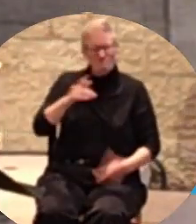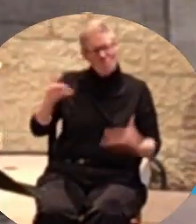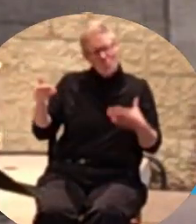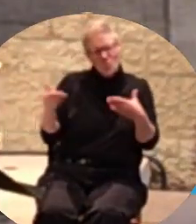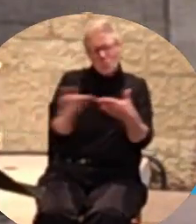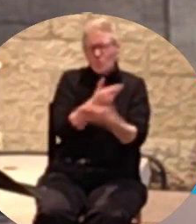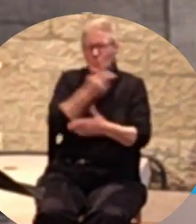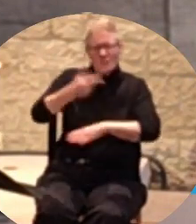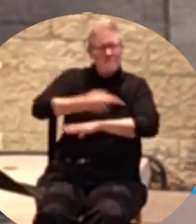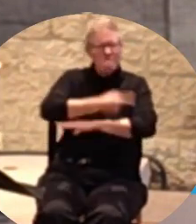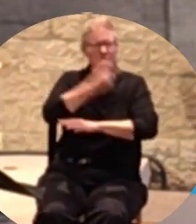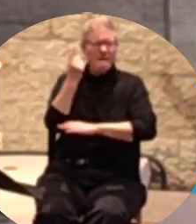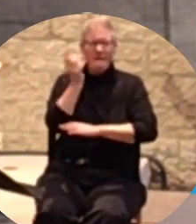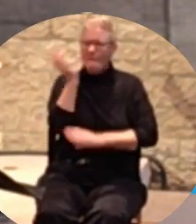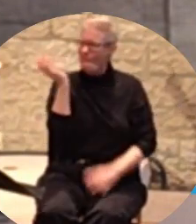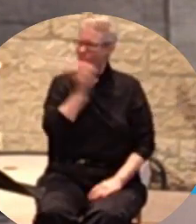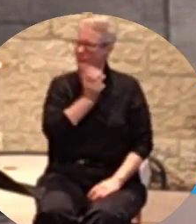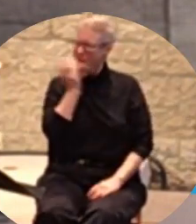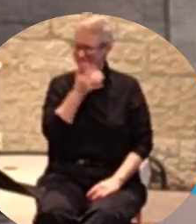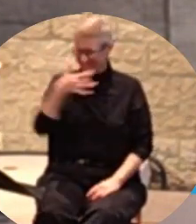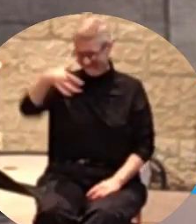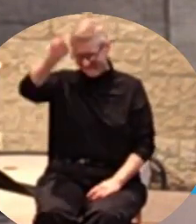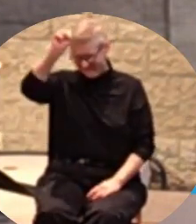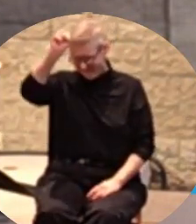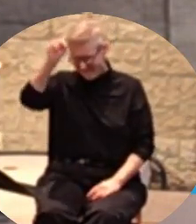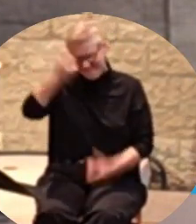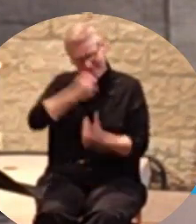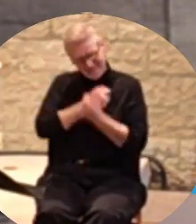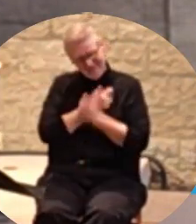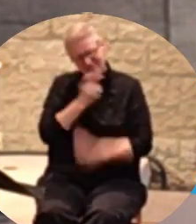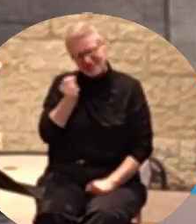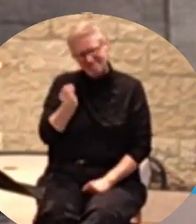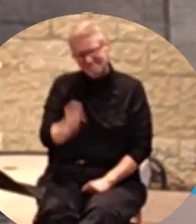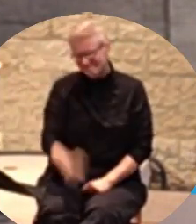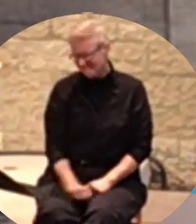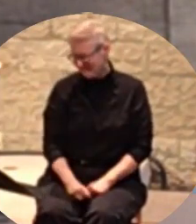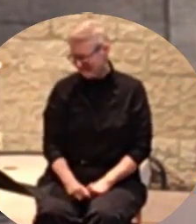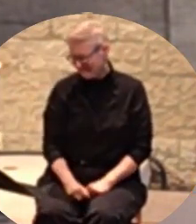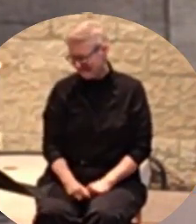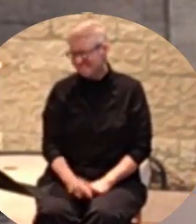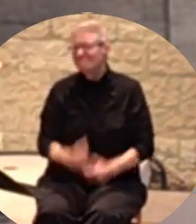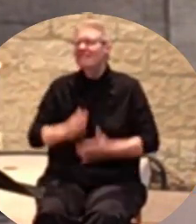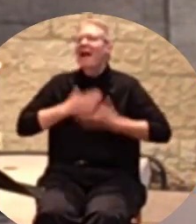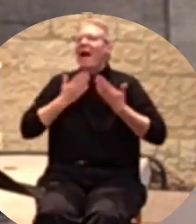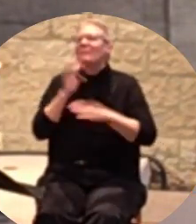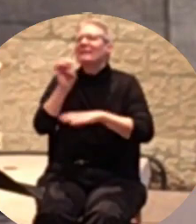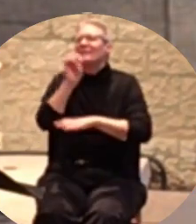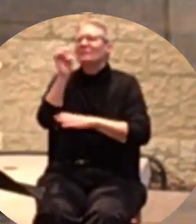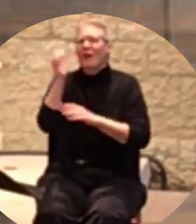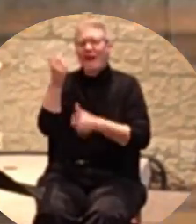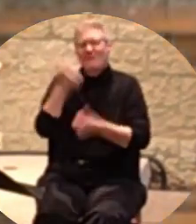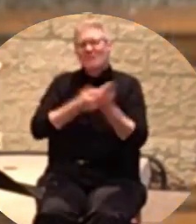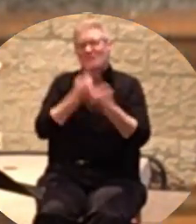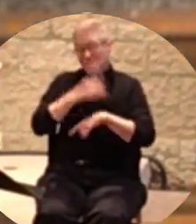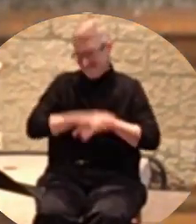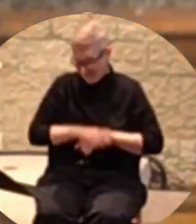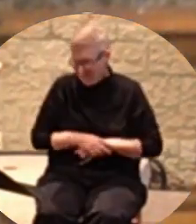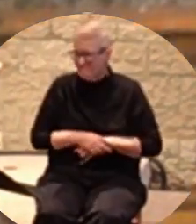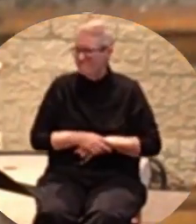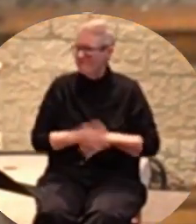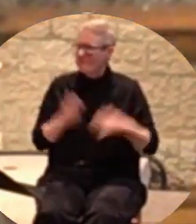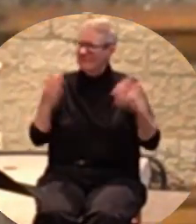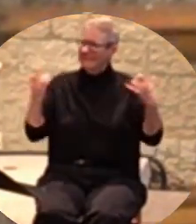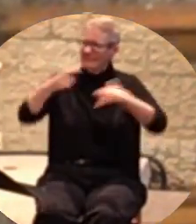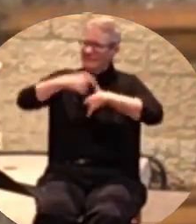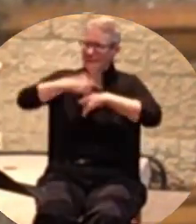day? Wow, yeah, love it. Happy Easter, everyone. And it's time for